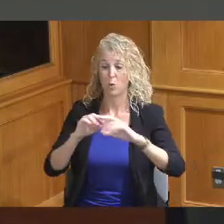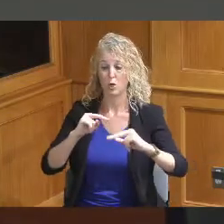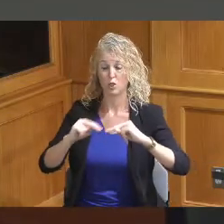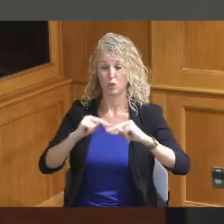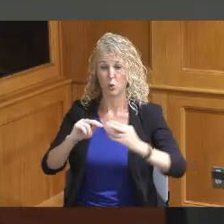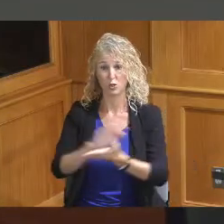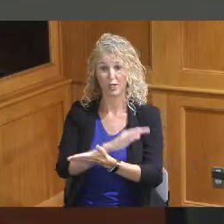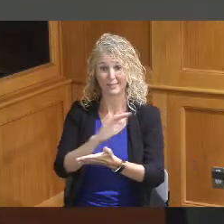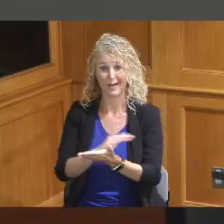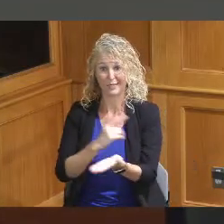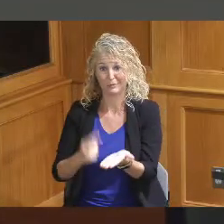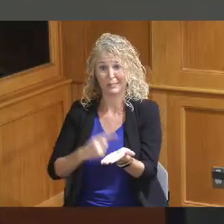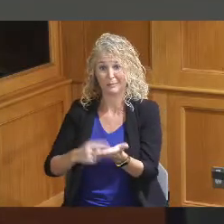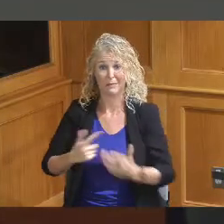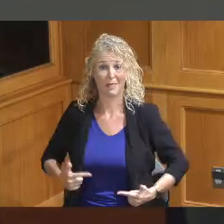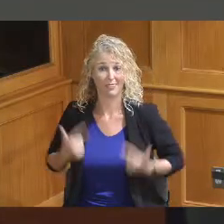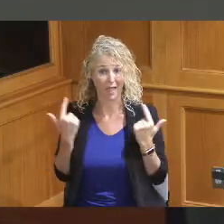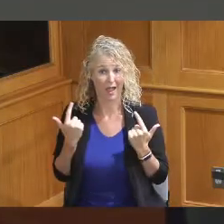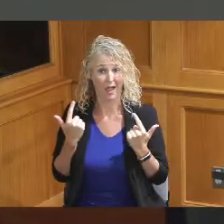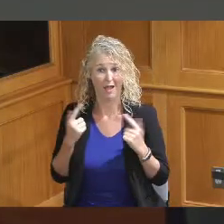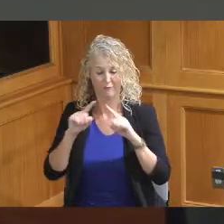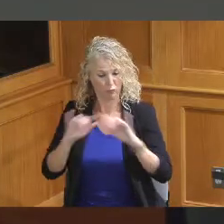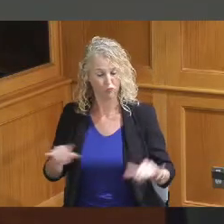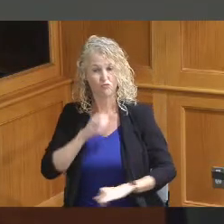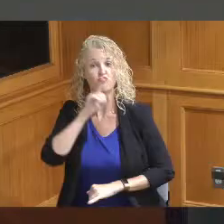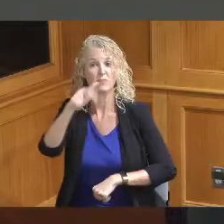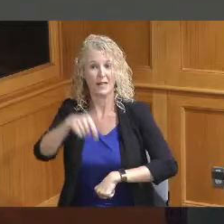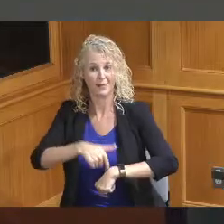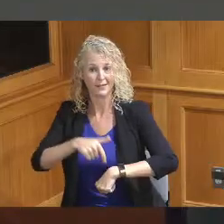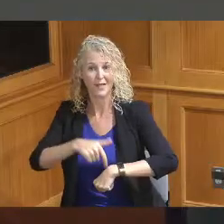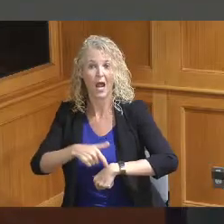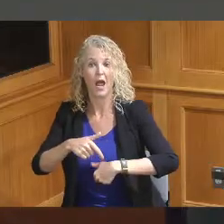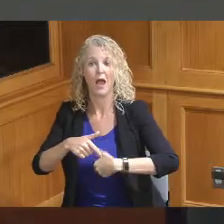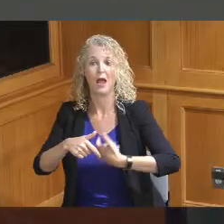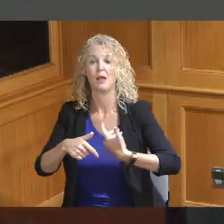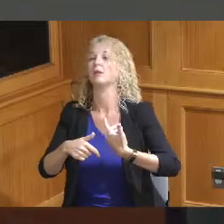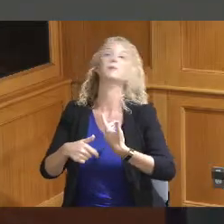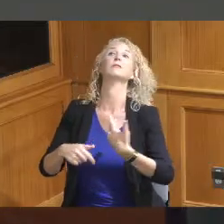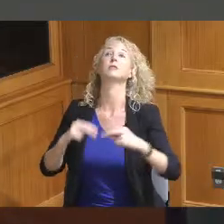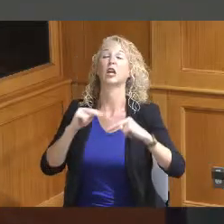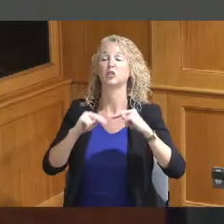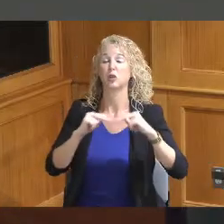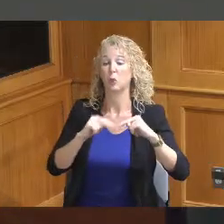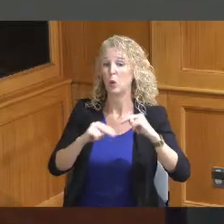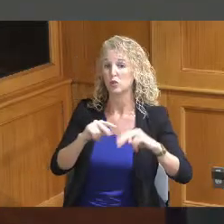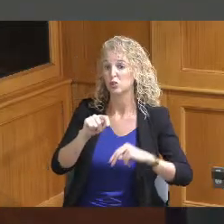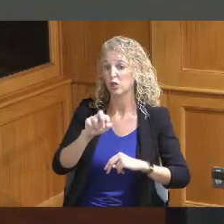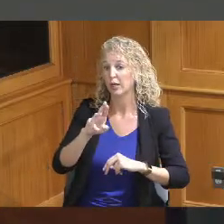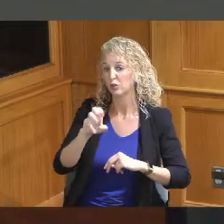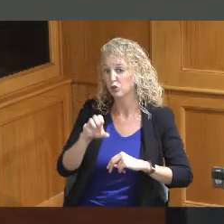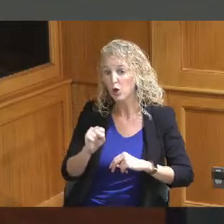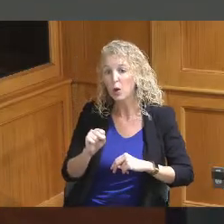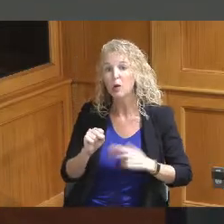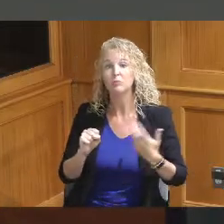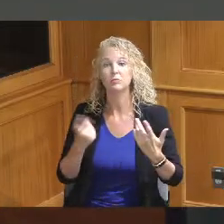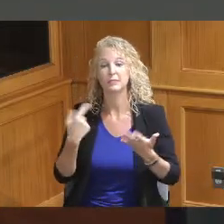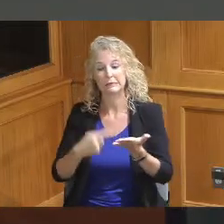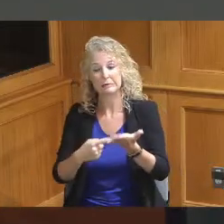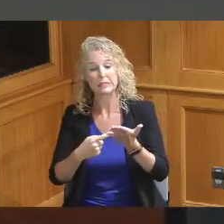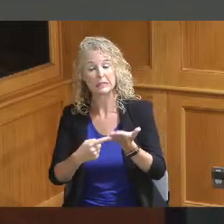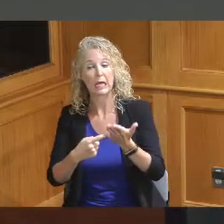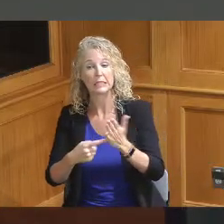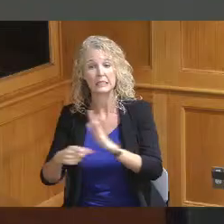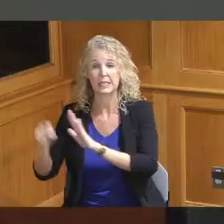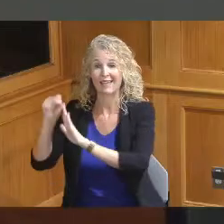real time, publicly presenting on negotiating terms, some of which were in progress, discussing the state